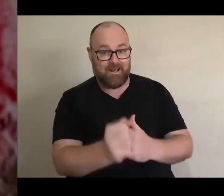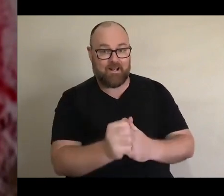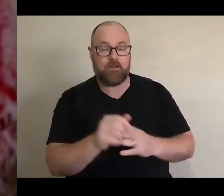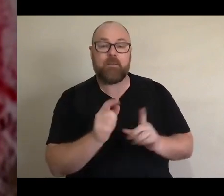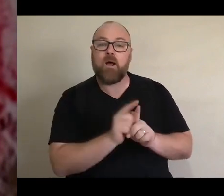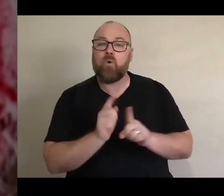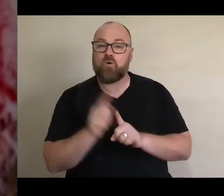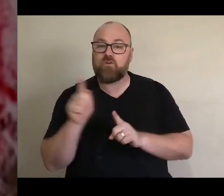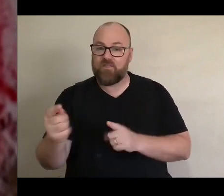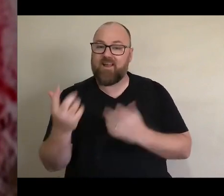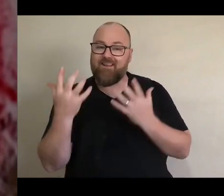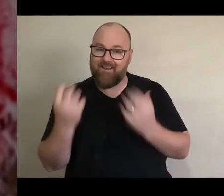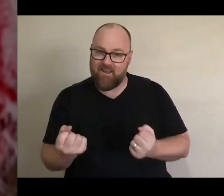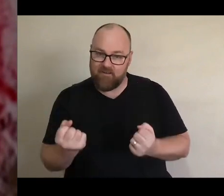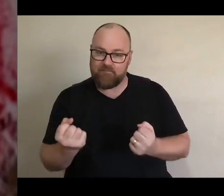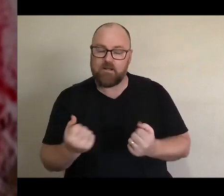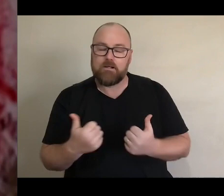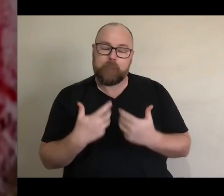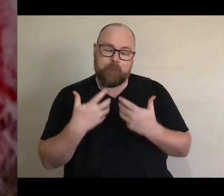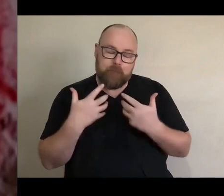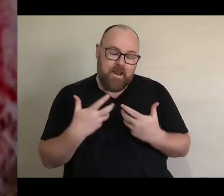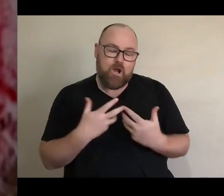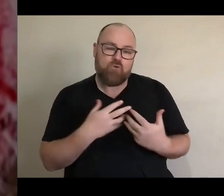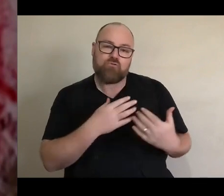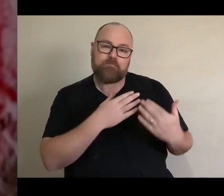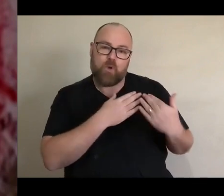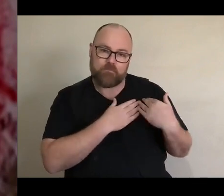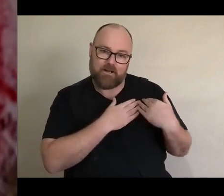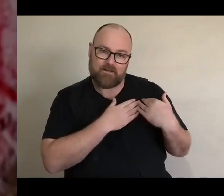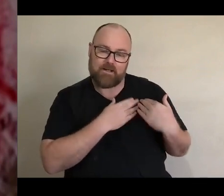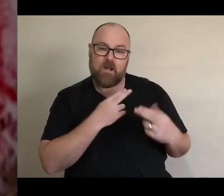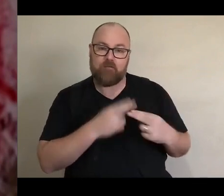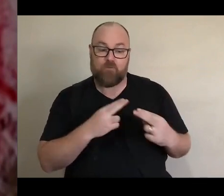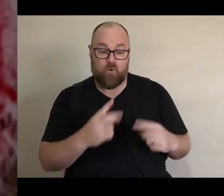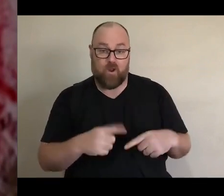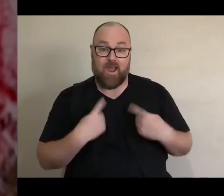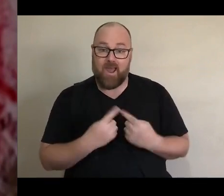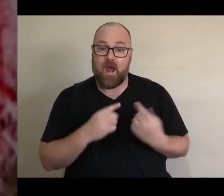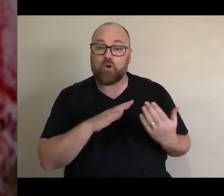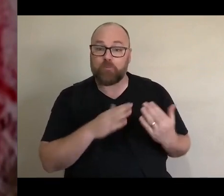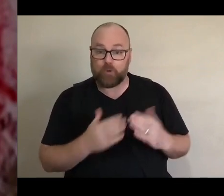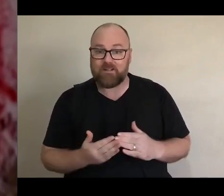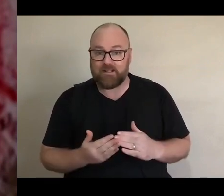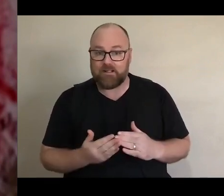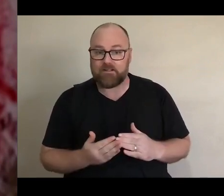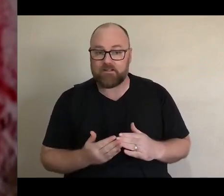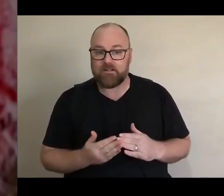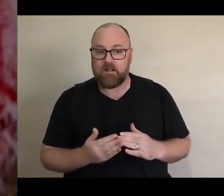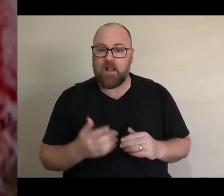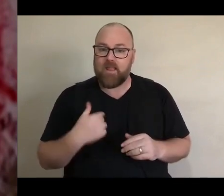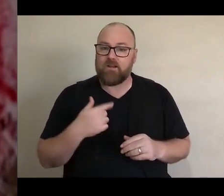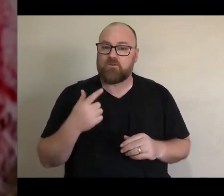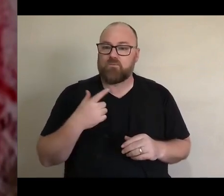Ian, a great responsibility for our communities. Yep. And that's what I try to talk to them when they are